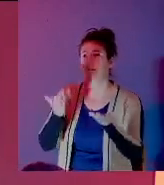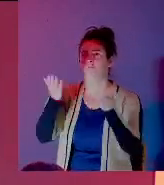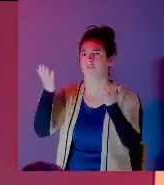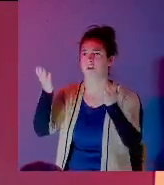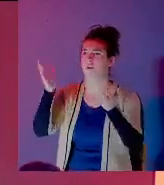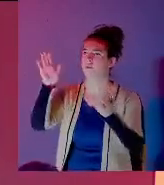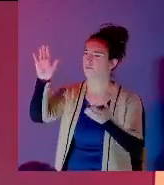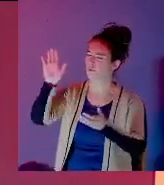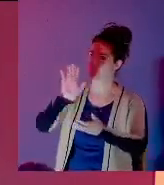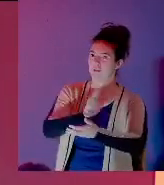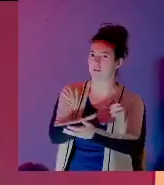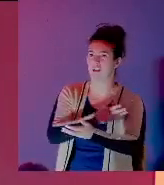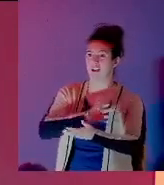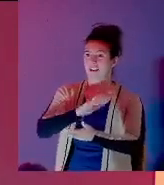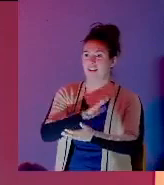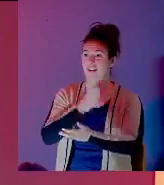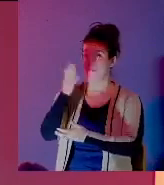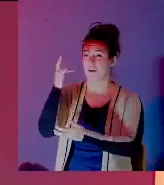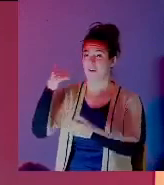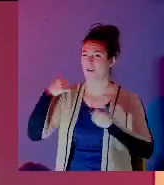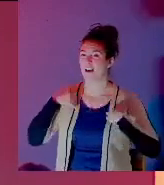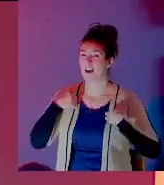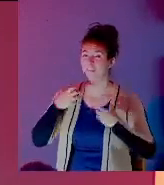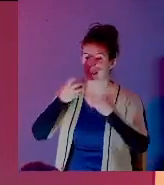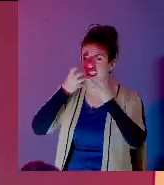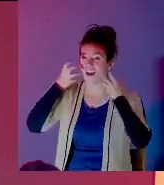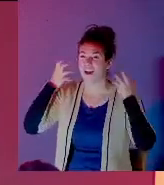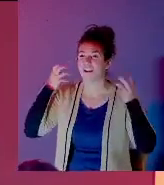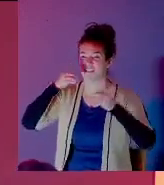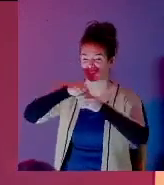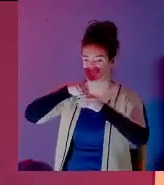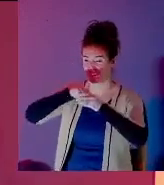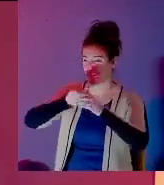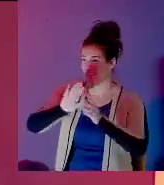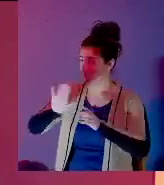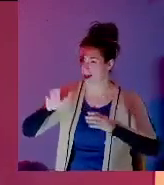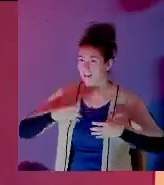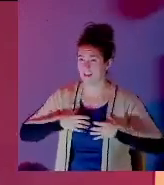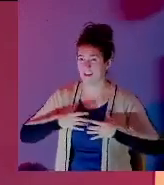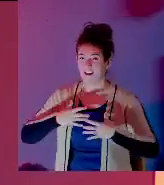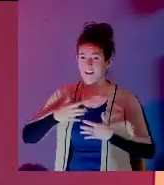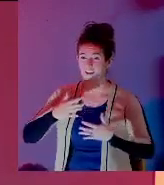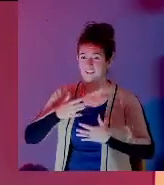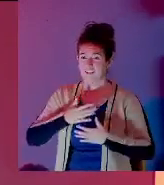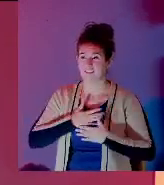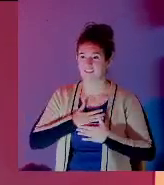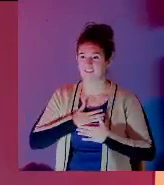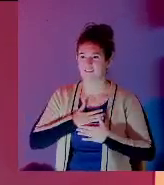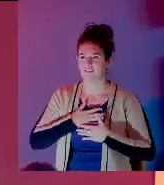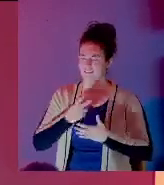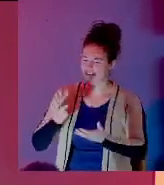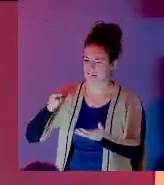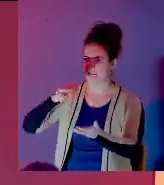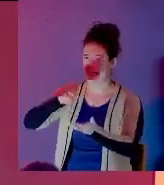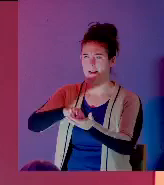a lion inside of those lungs. Get up and praise the